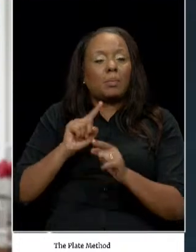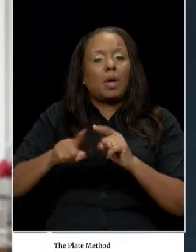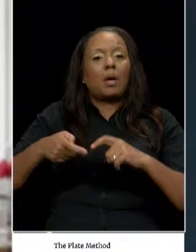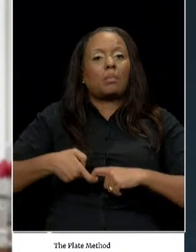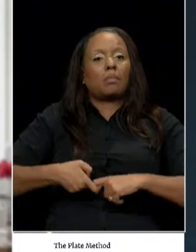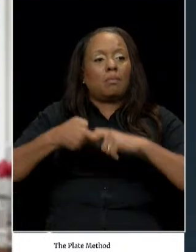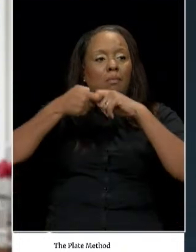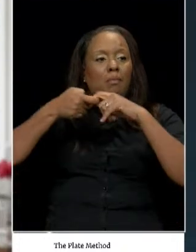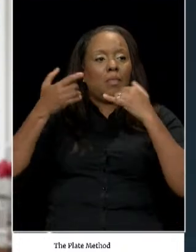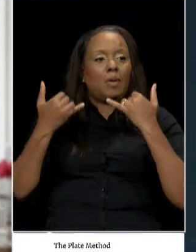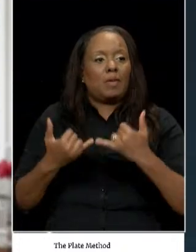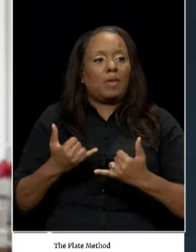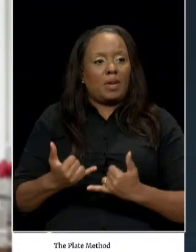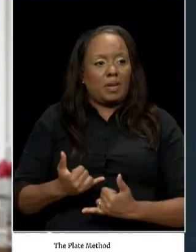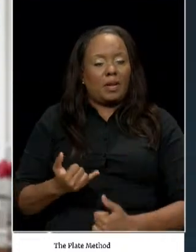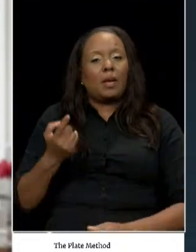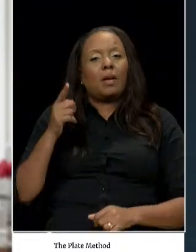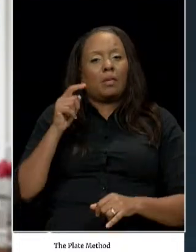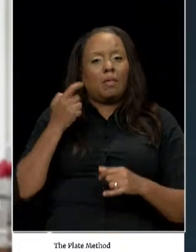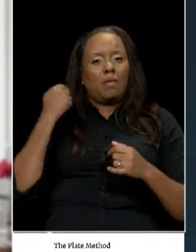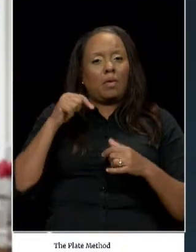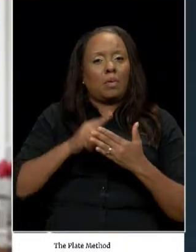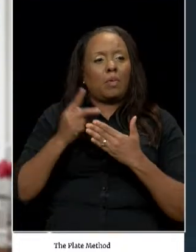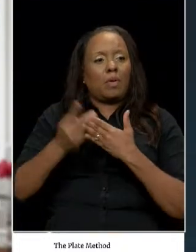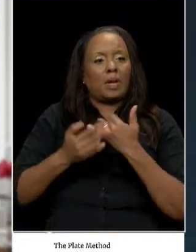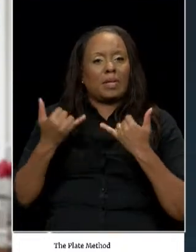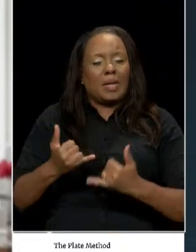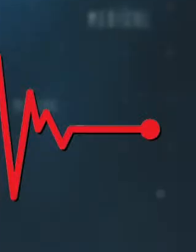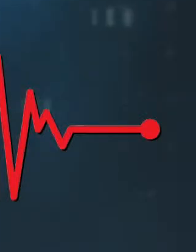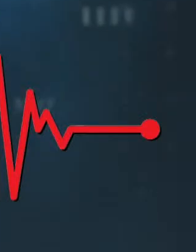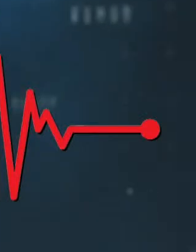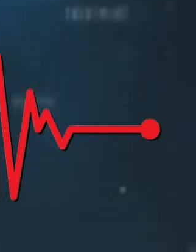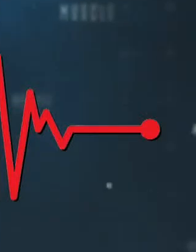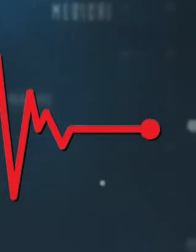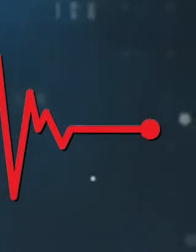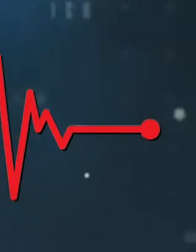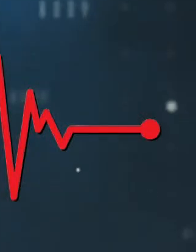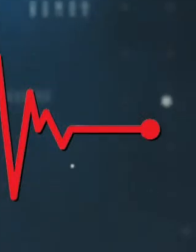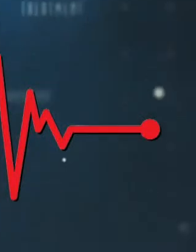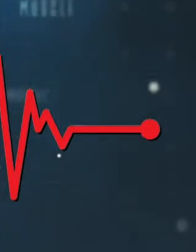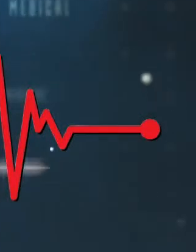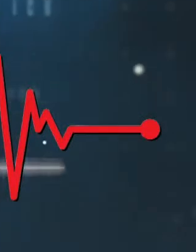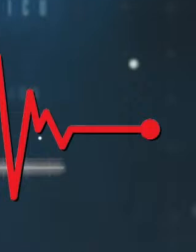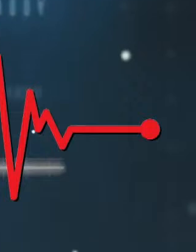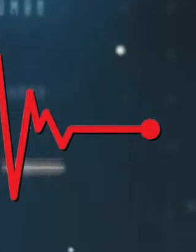take a pause from Your Health, Your Action for lotteries.